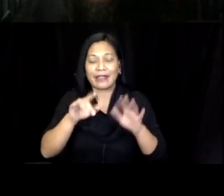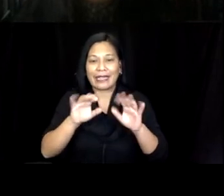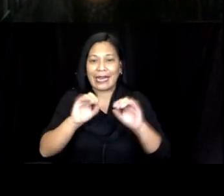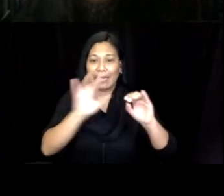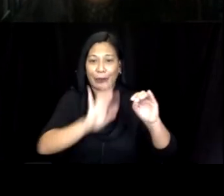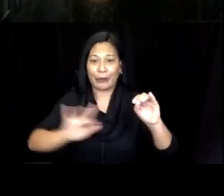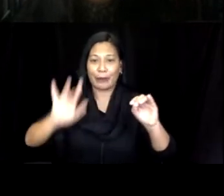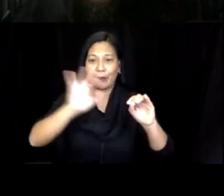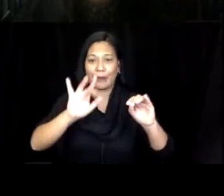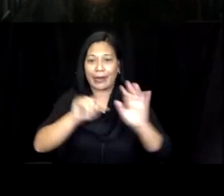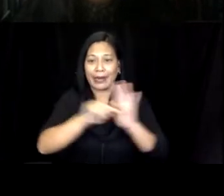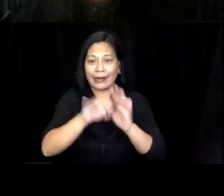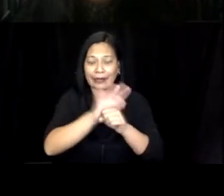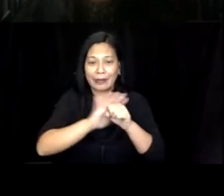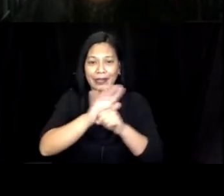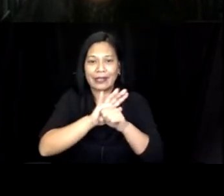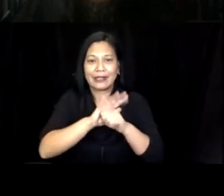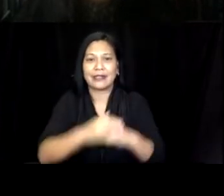And yeah, that's enough.